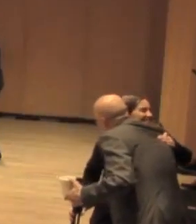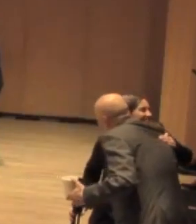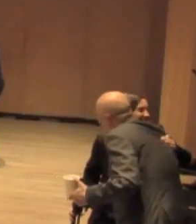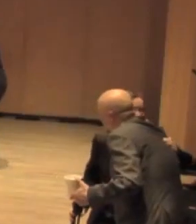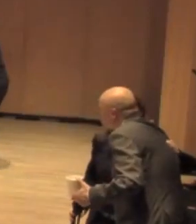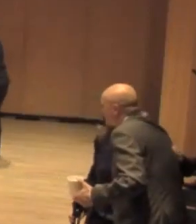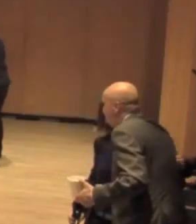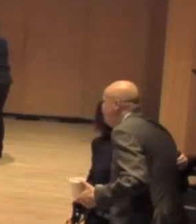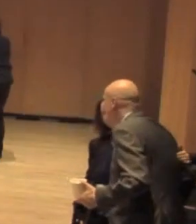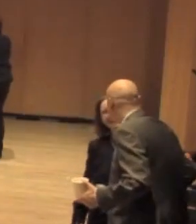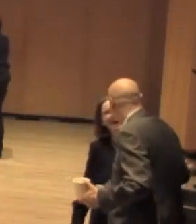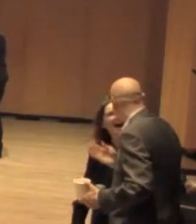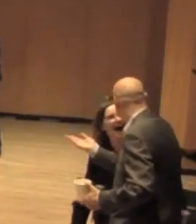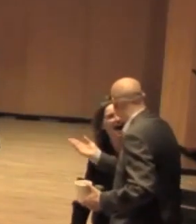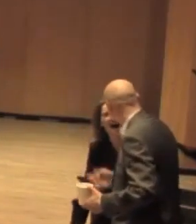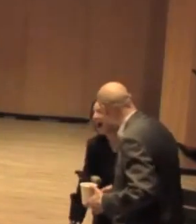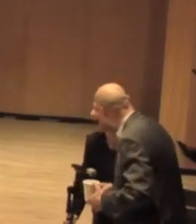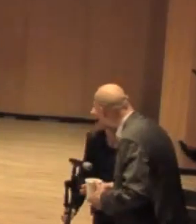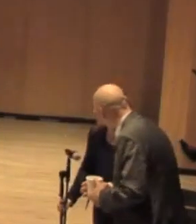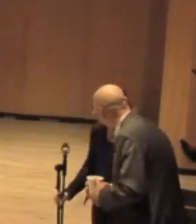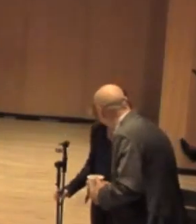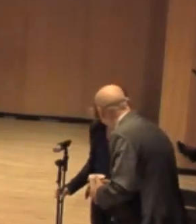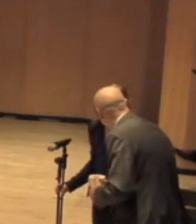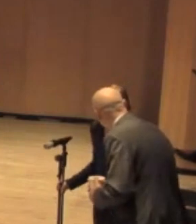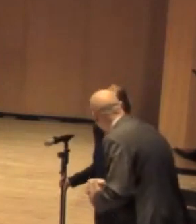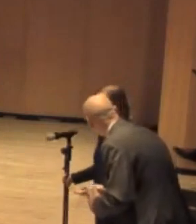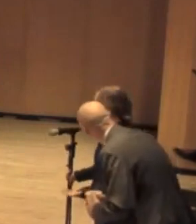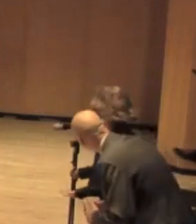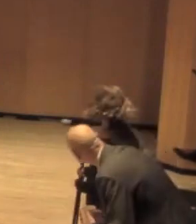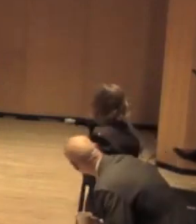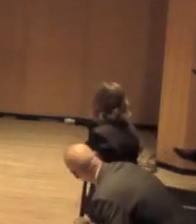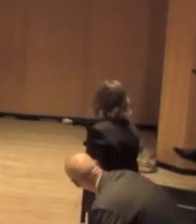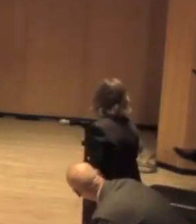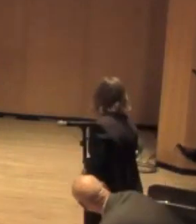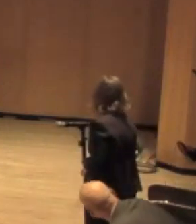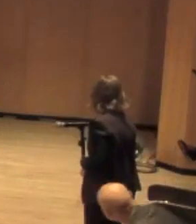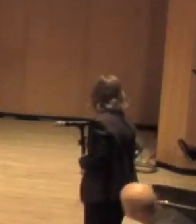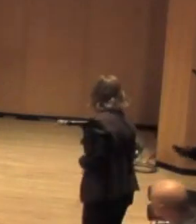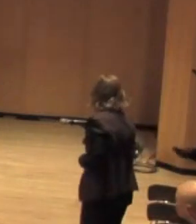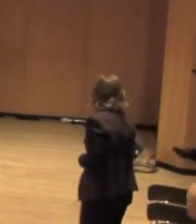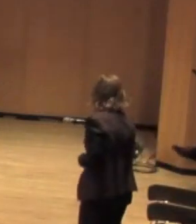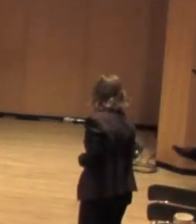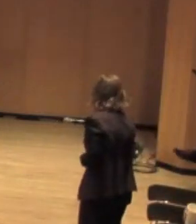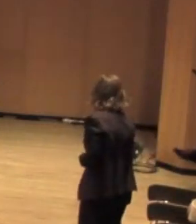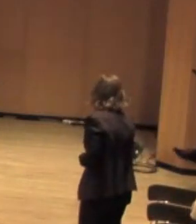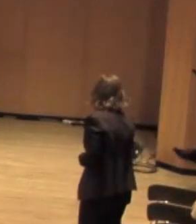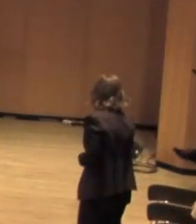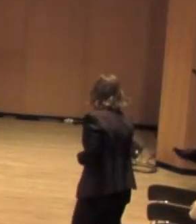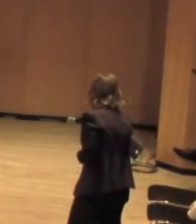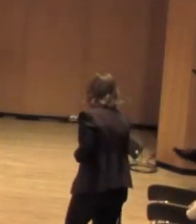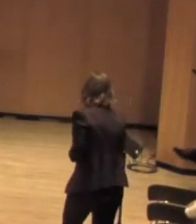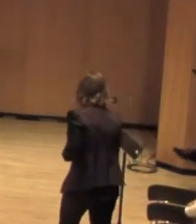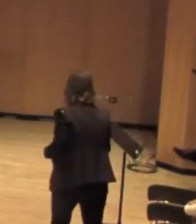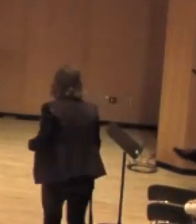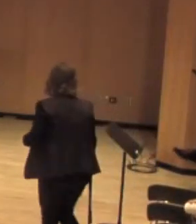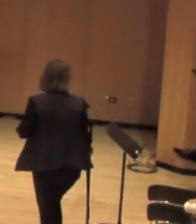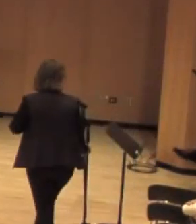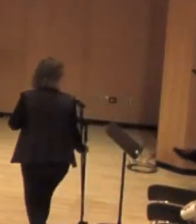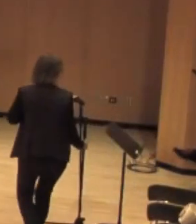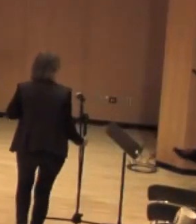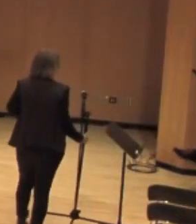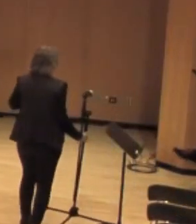you very exciting arene and James we're reading together how lovely